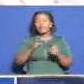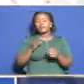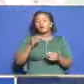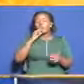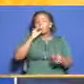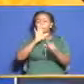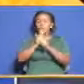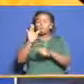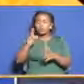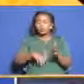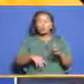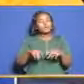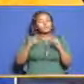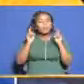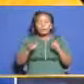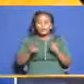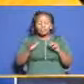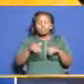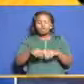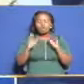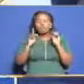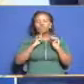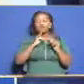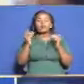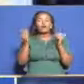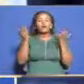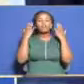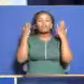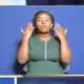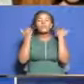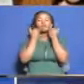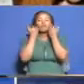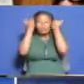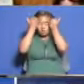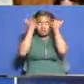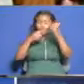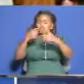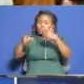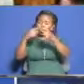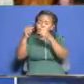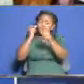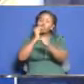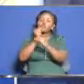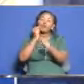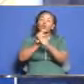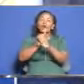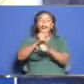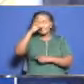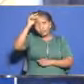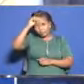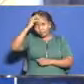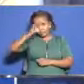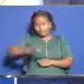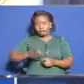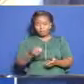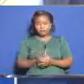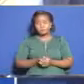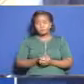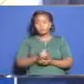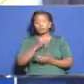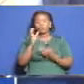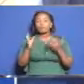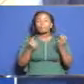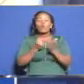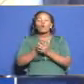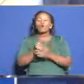to uphold an order by the Meru court to continue executing his powers and functions as the governor of Wajir County. The import of this order